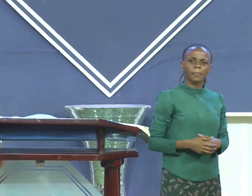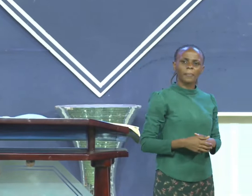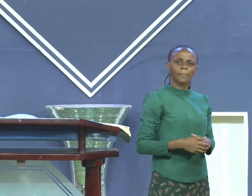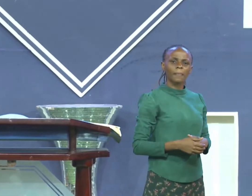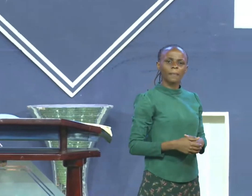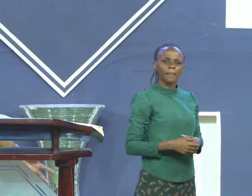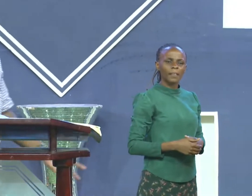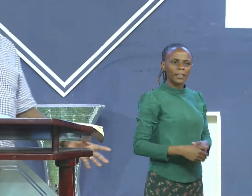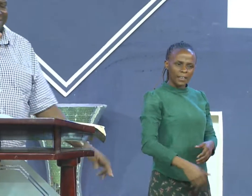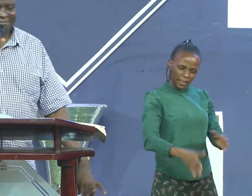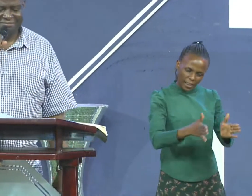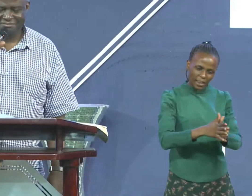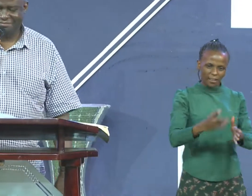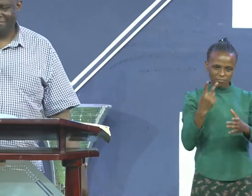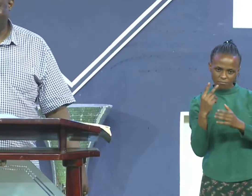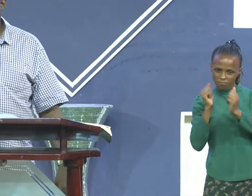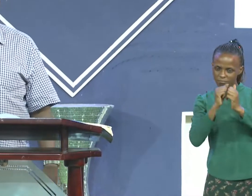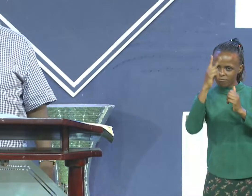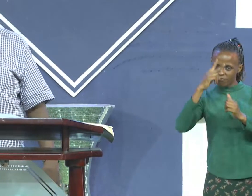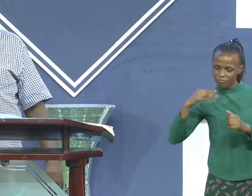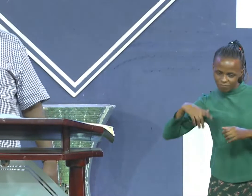there. And they went.